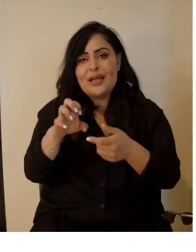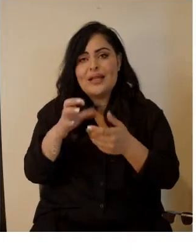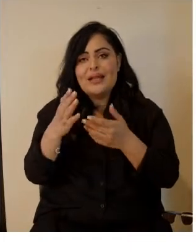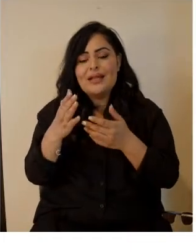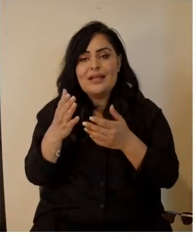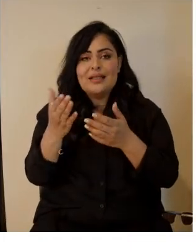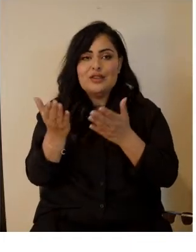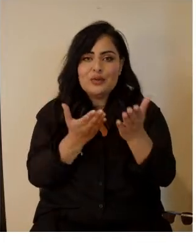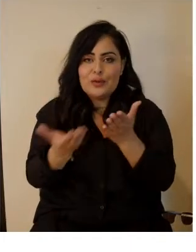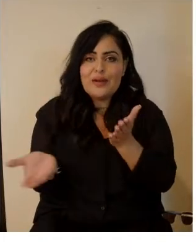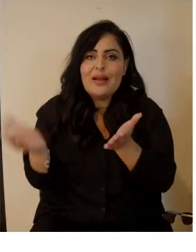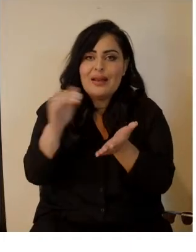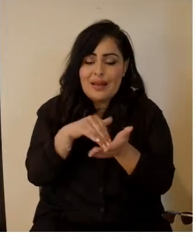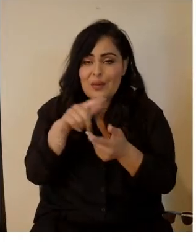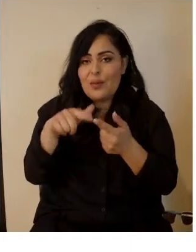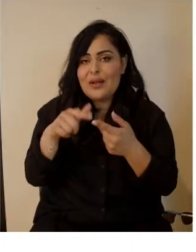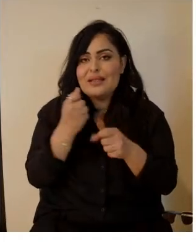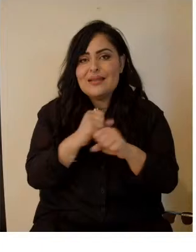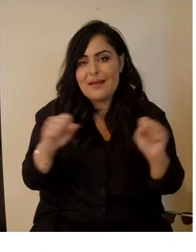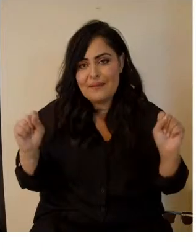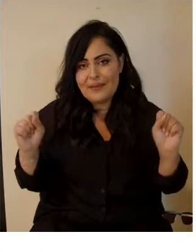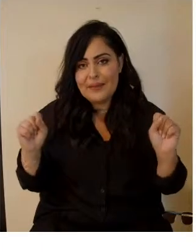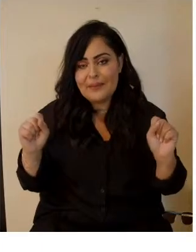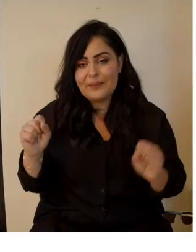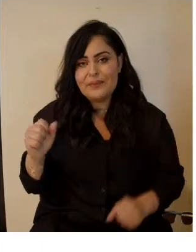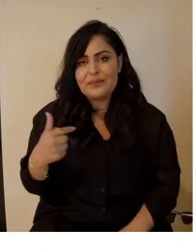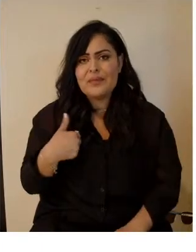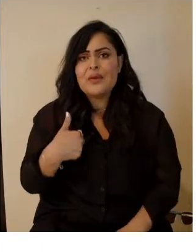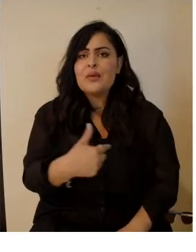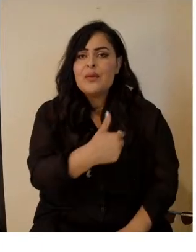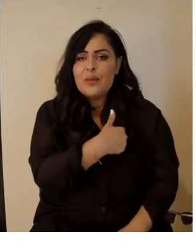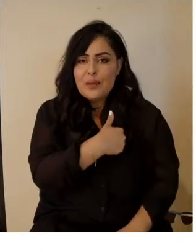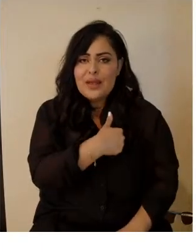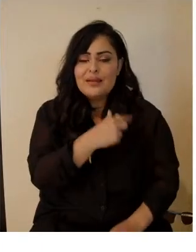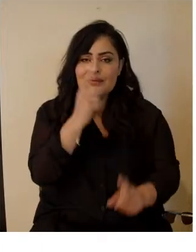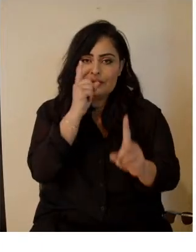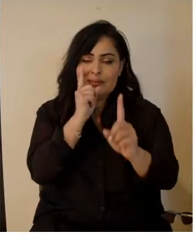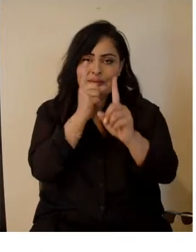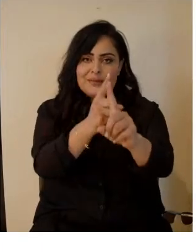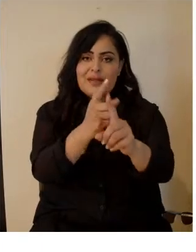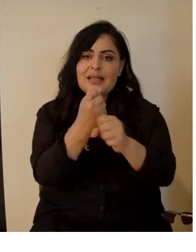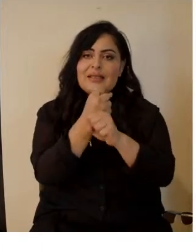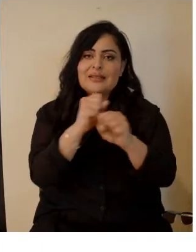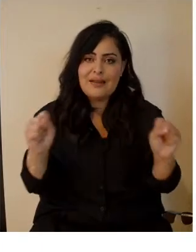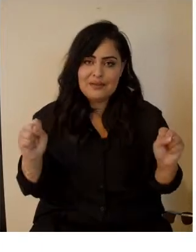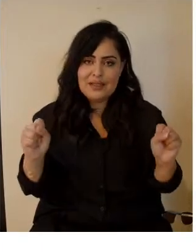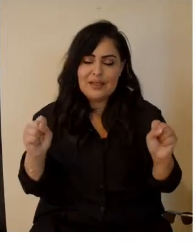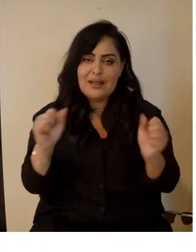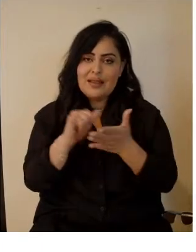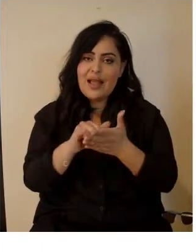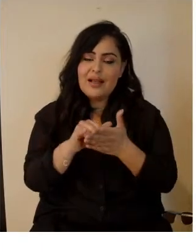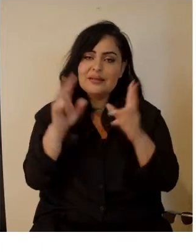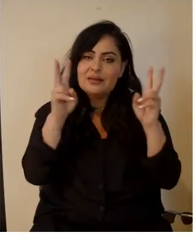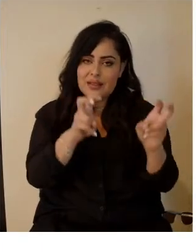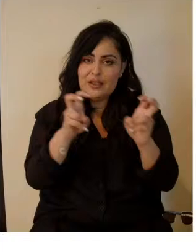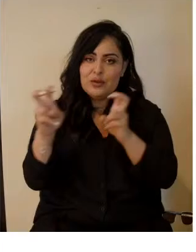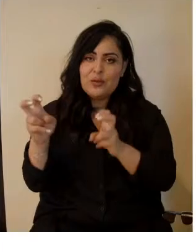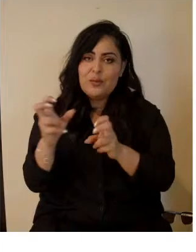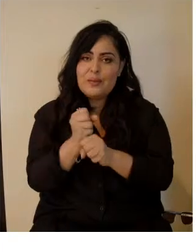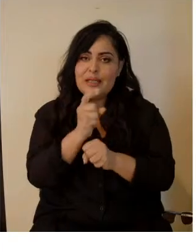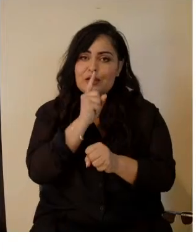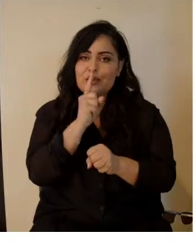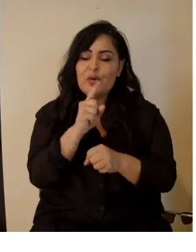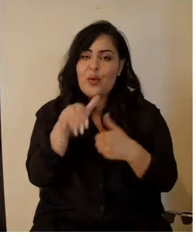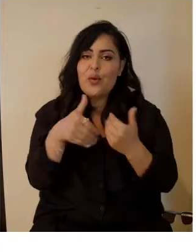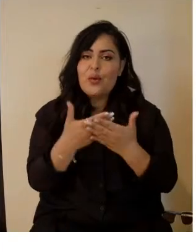service to those customers where it's safe to do so. We do this only for safety, and that is the issue that we want. We want to make sure everyone's